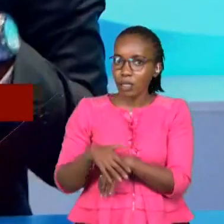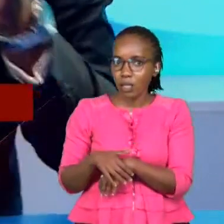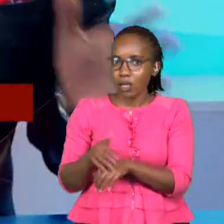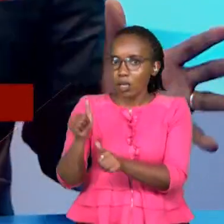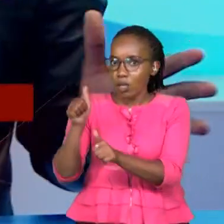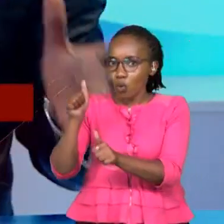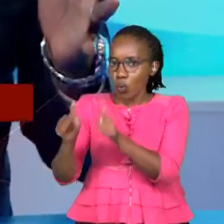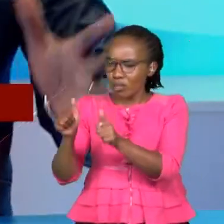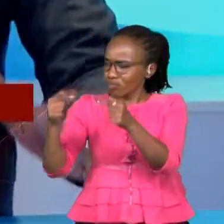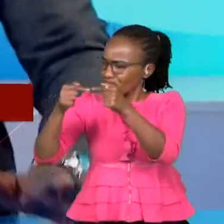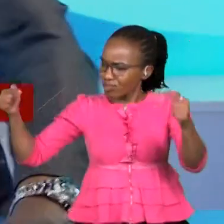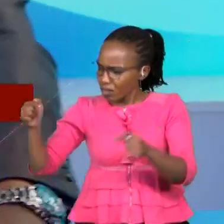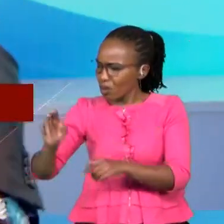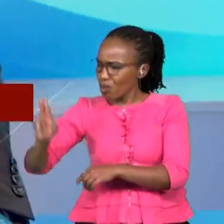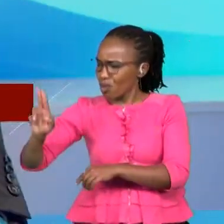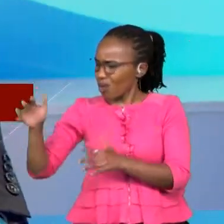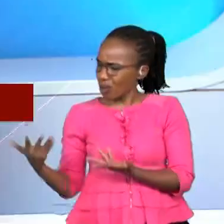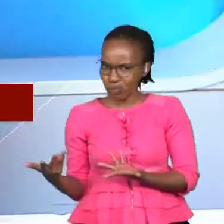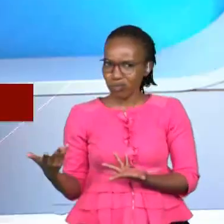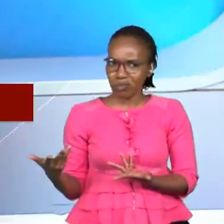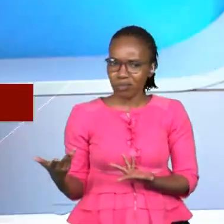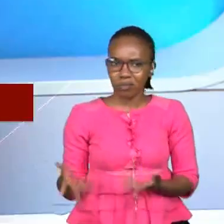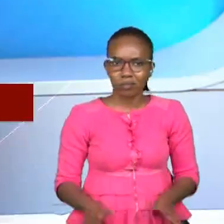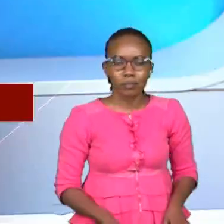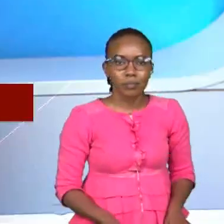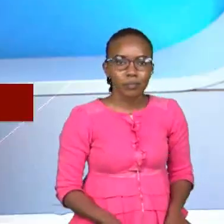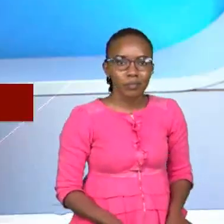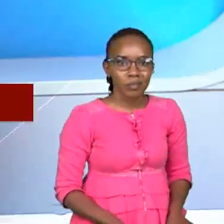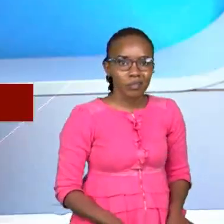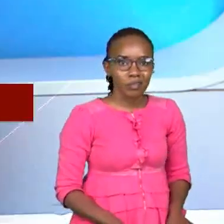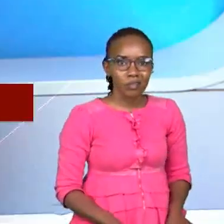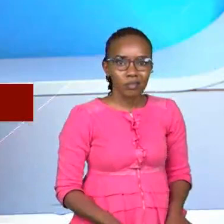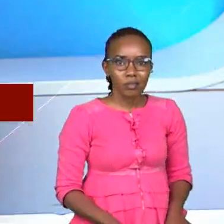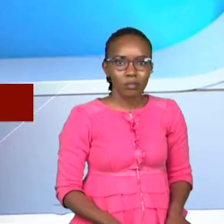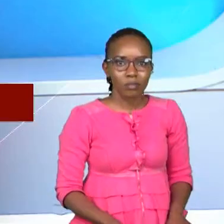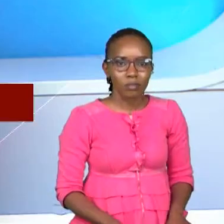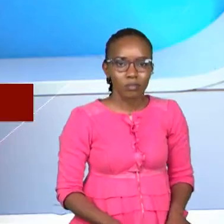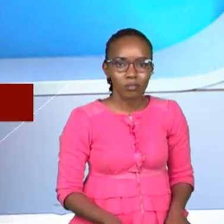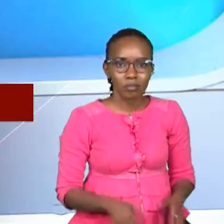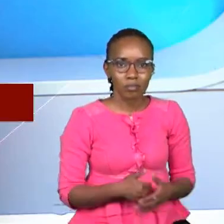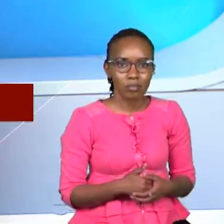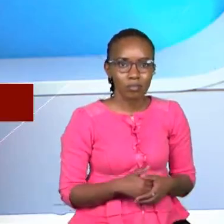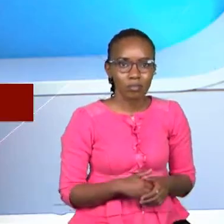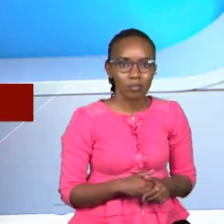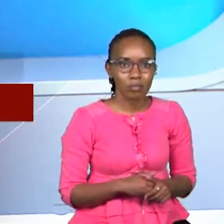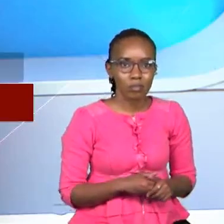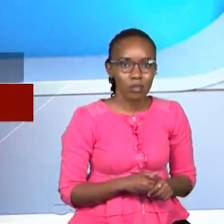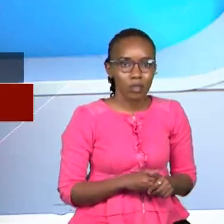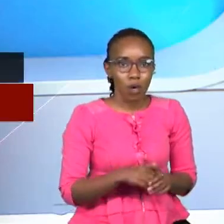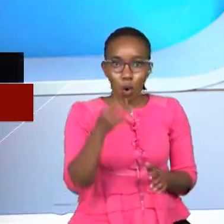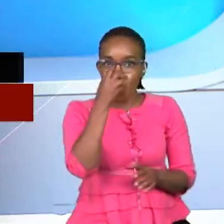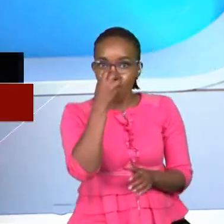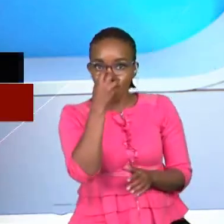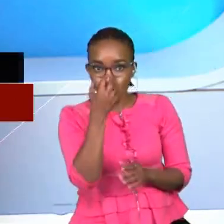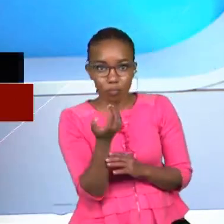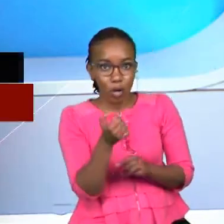is fighting their president? Fred, I've often said, and I maintain, That the deputy president is a ghost